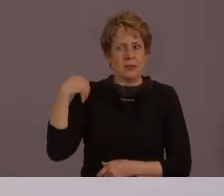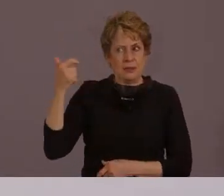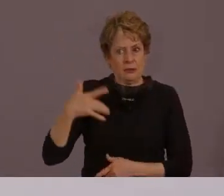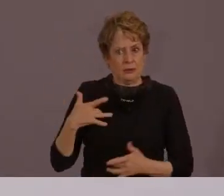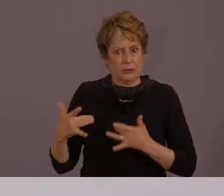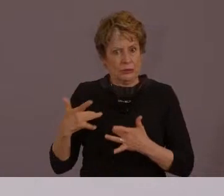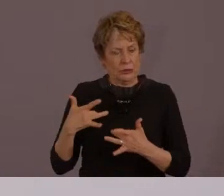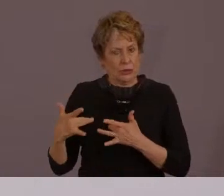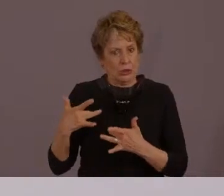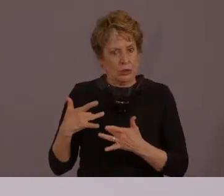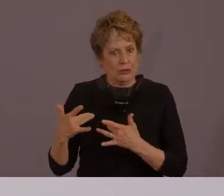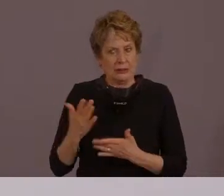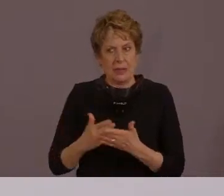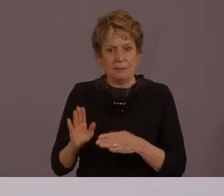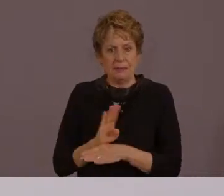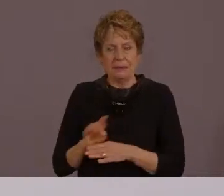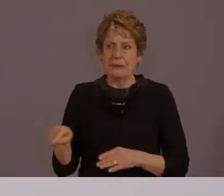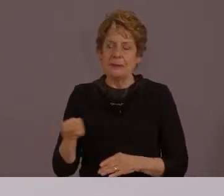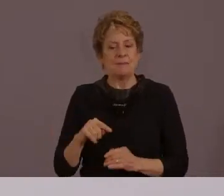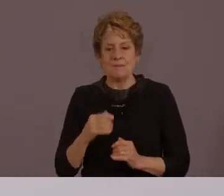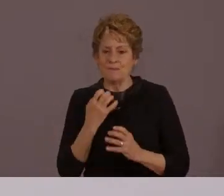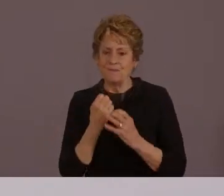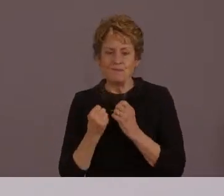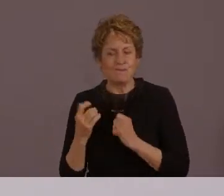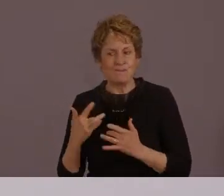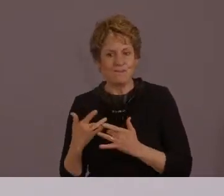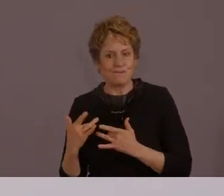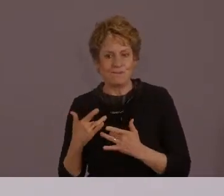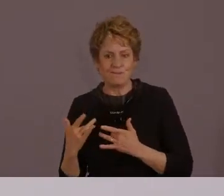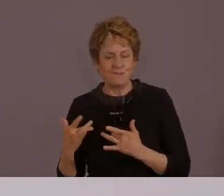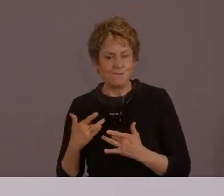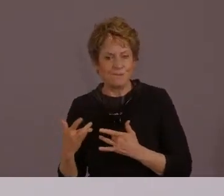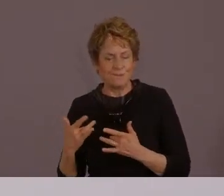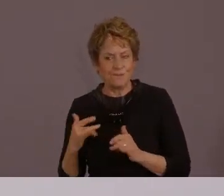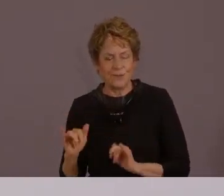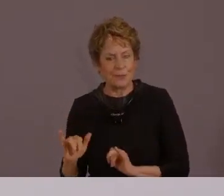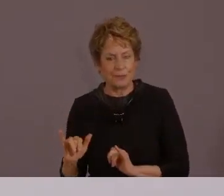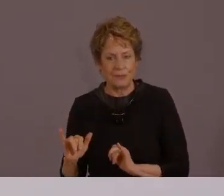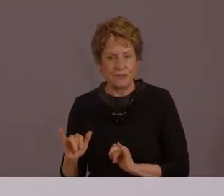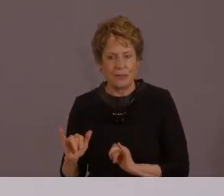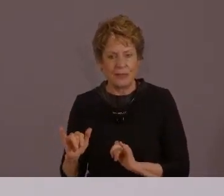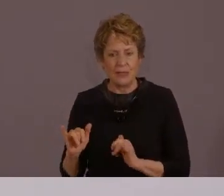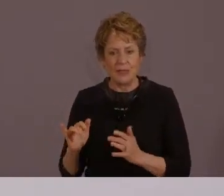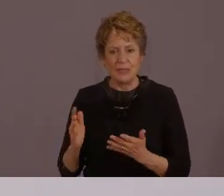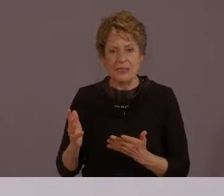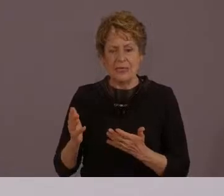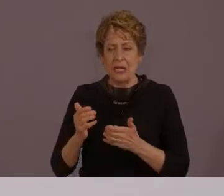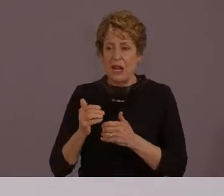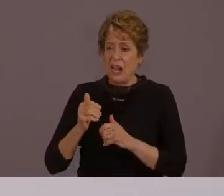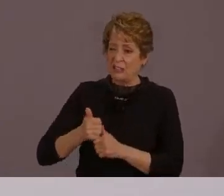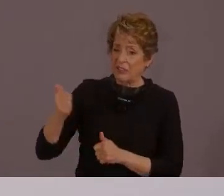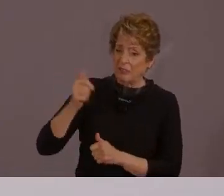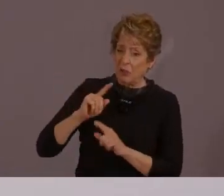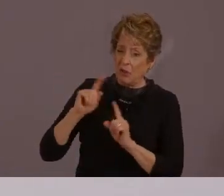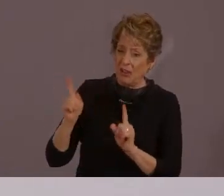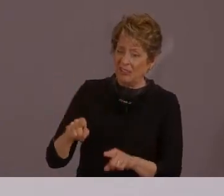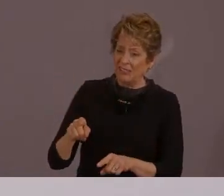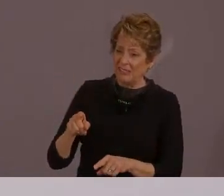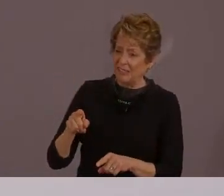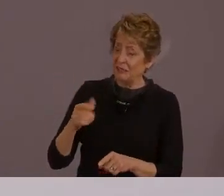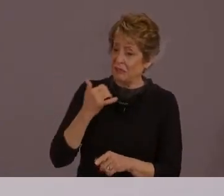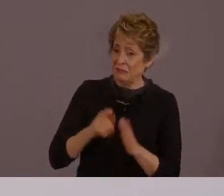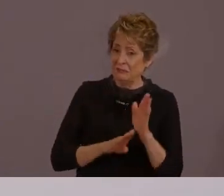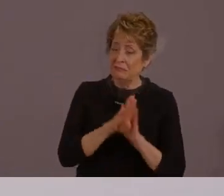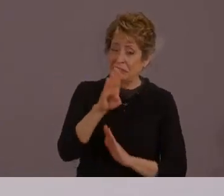us in the wrong direction. My last question, because I know others want to get there, but I want to just briefly touch on this FEMA